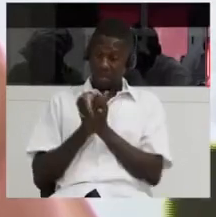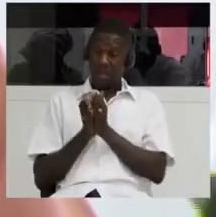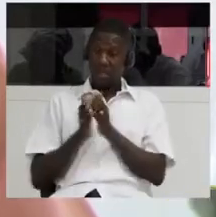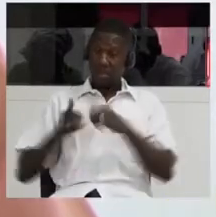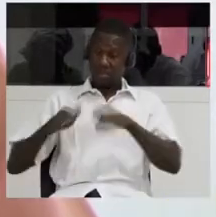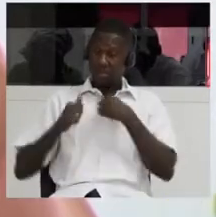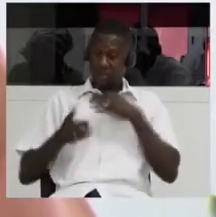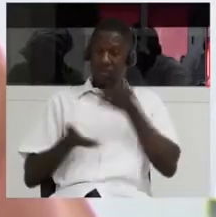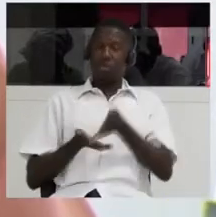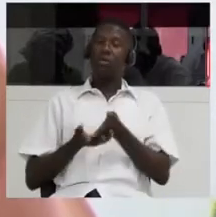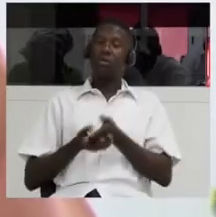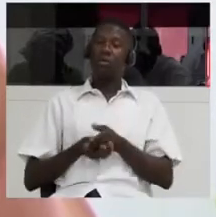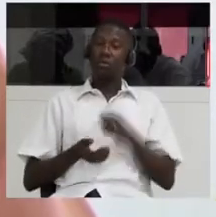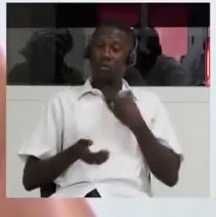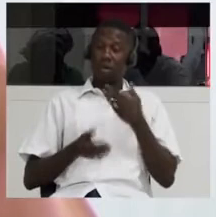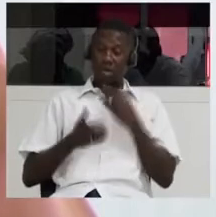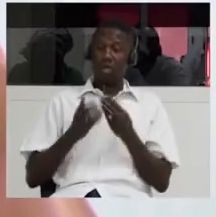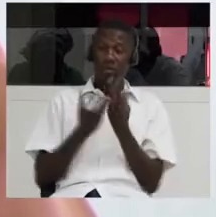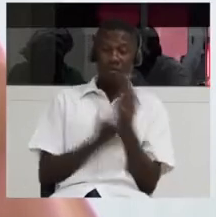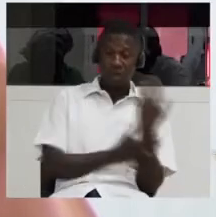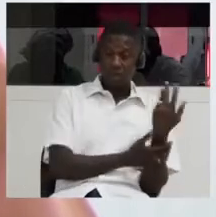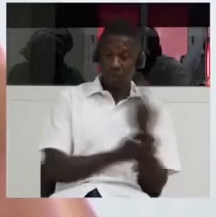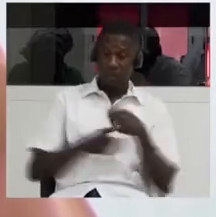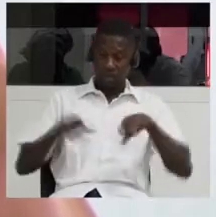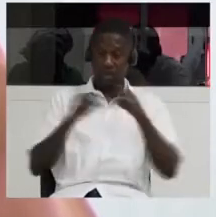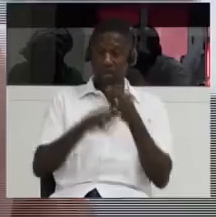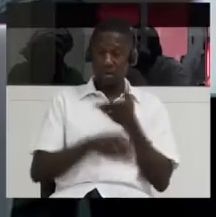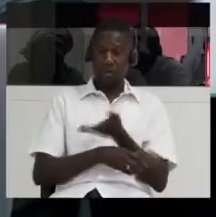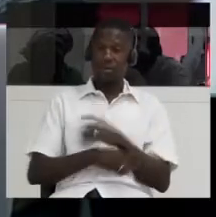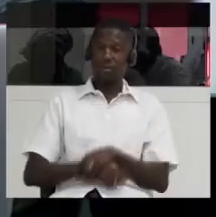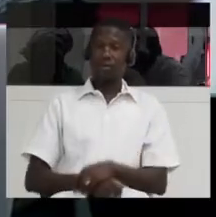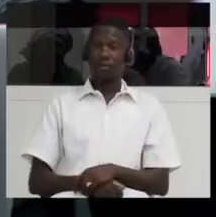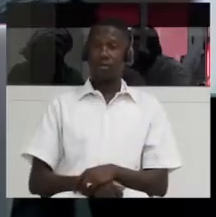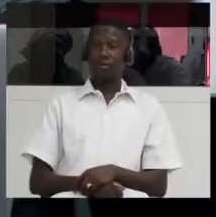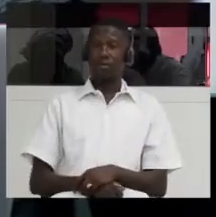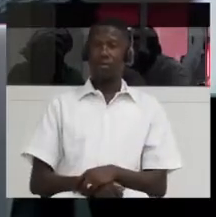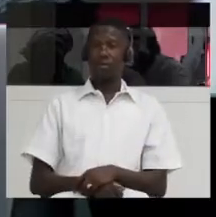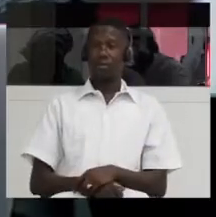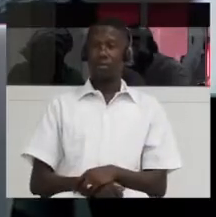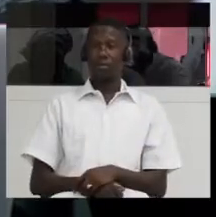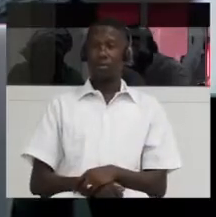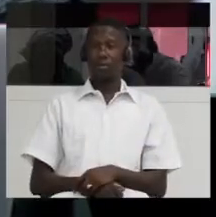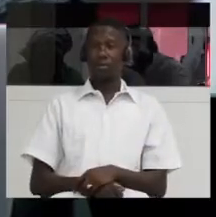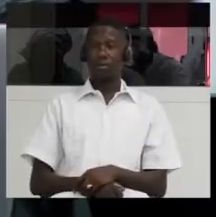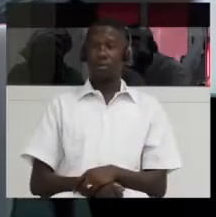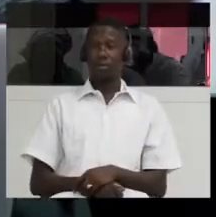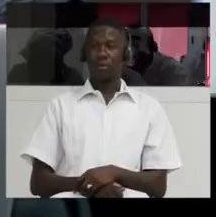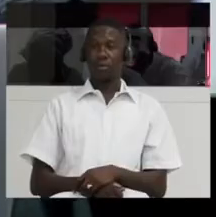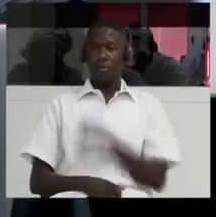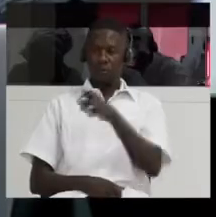the swampy area. But Do you recall giving us a statement,